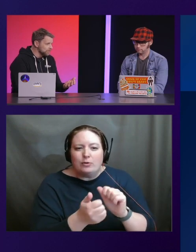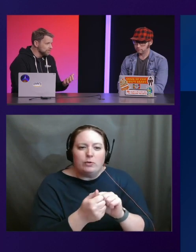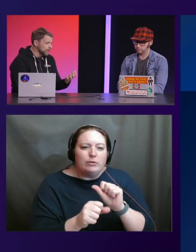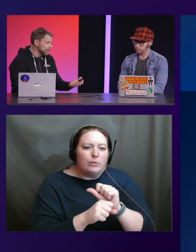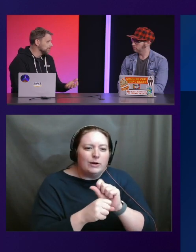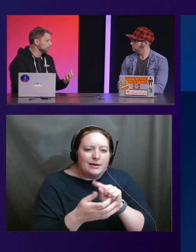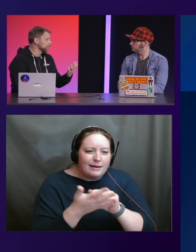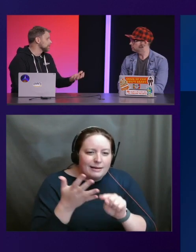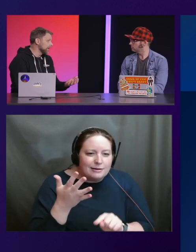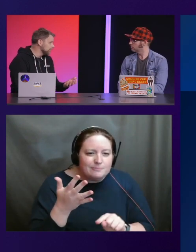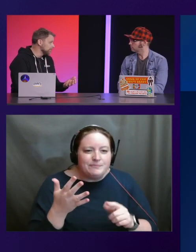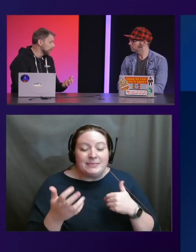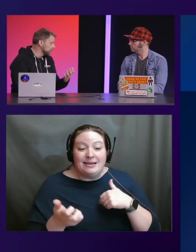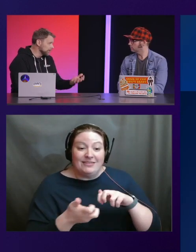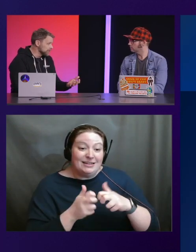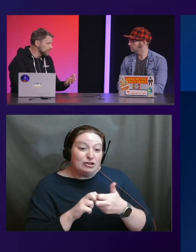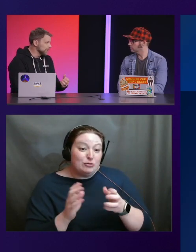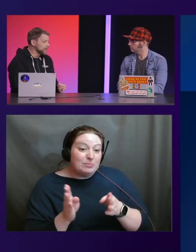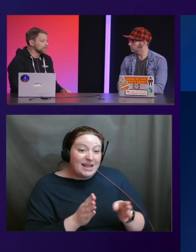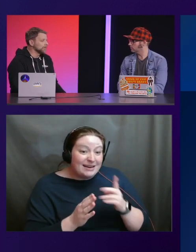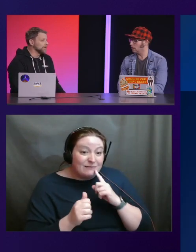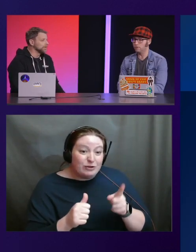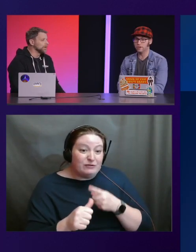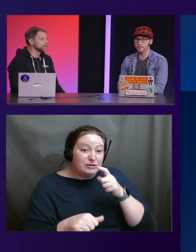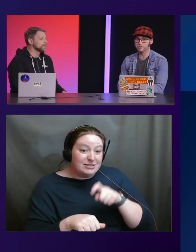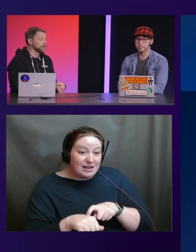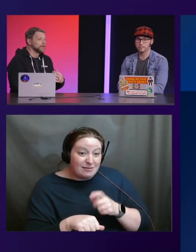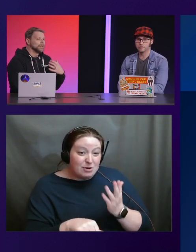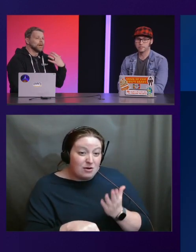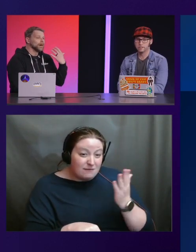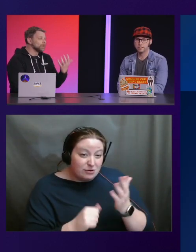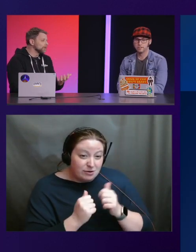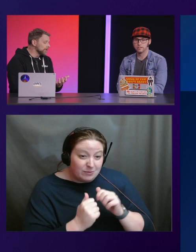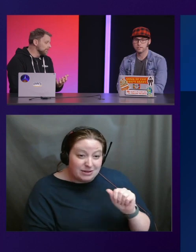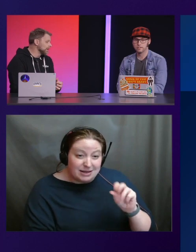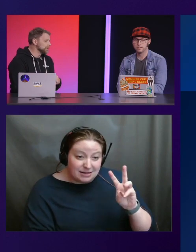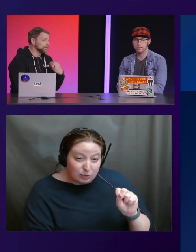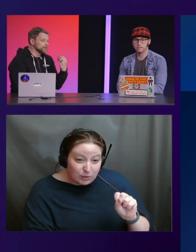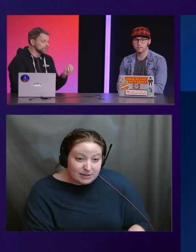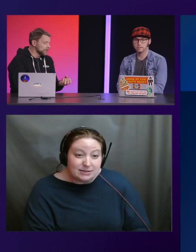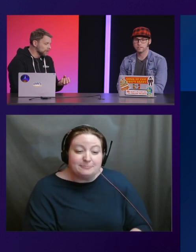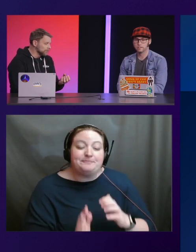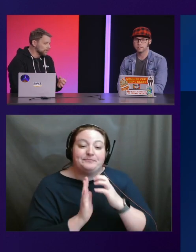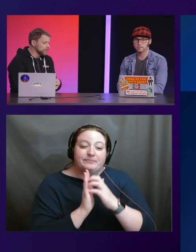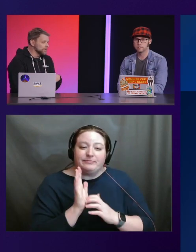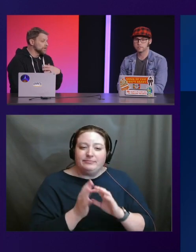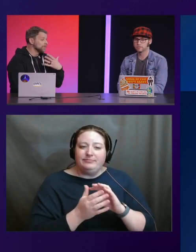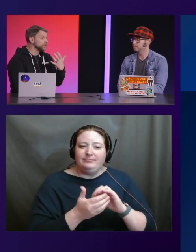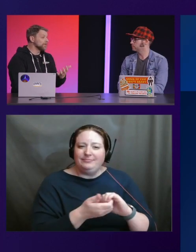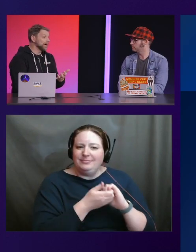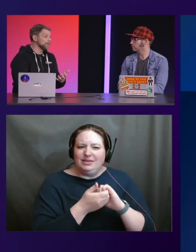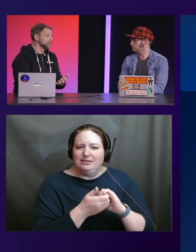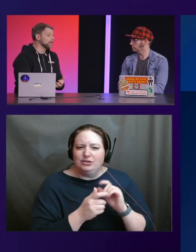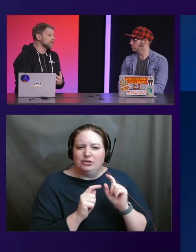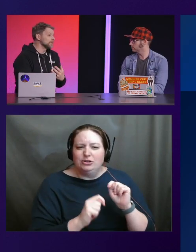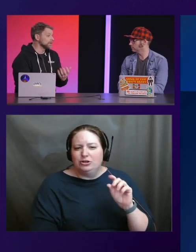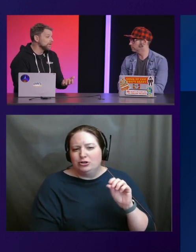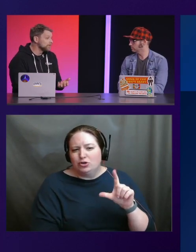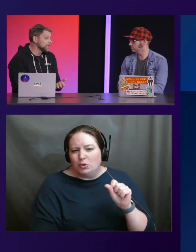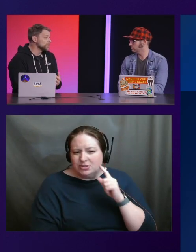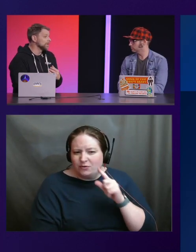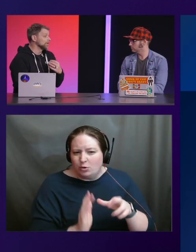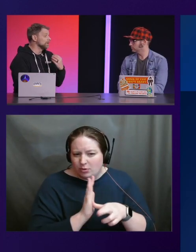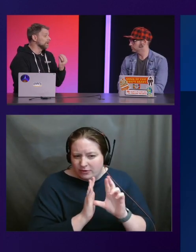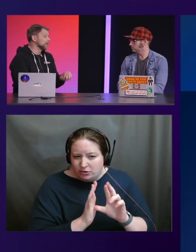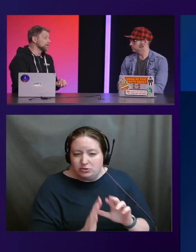issue planning for the first time, offering something like that through AWS. Oh, nice. Yeah. Our code collaboration tools for code reviews. We'll talk about how we integrate things like